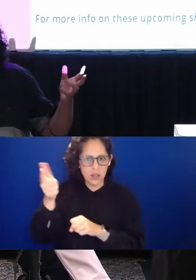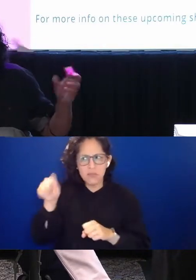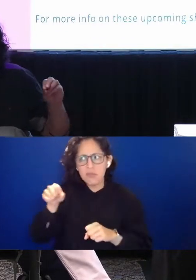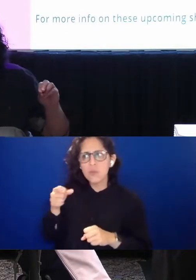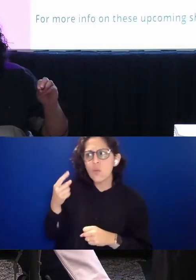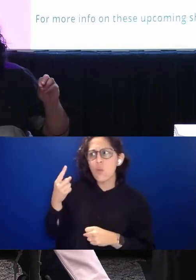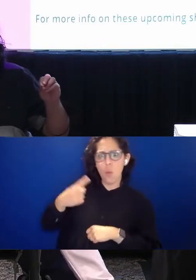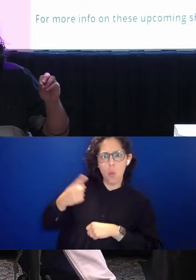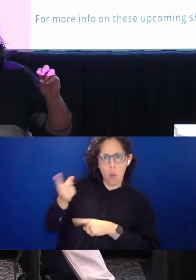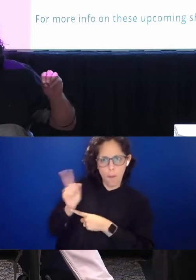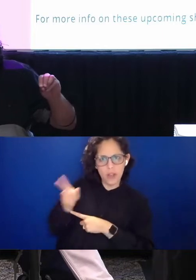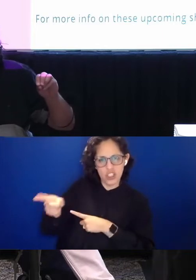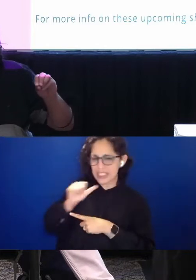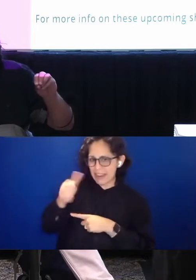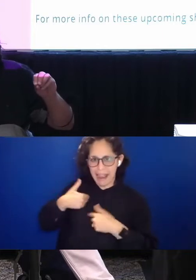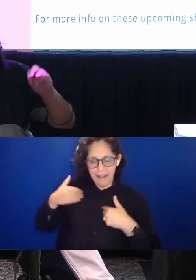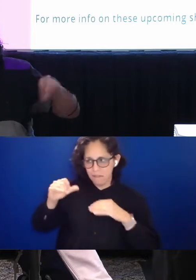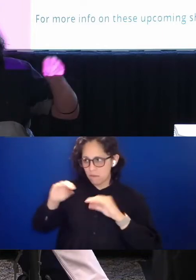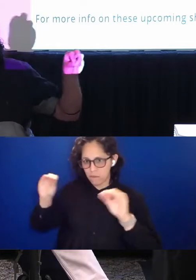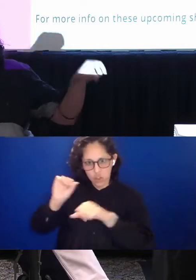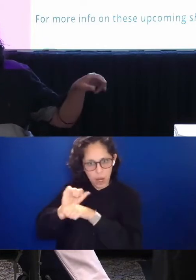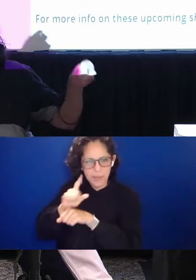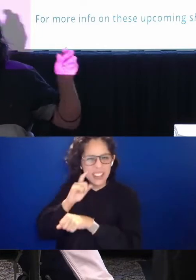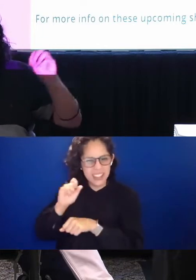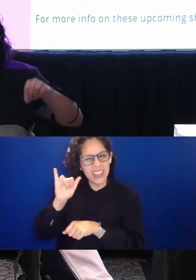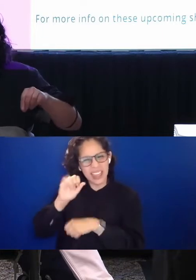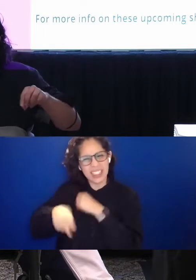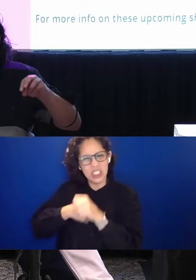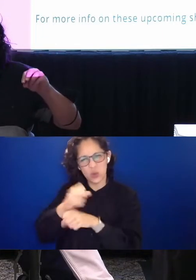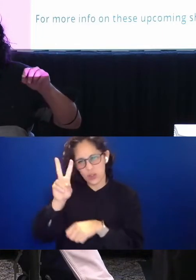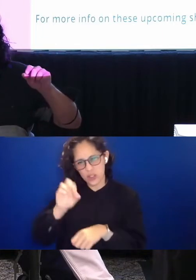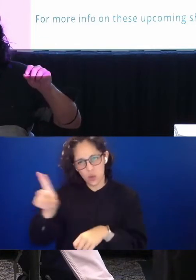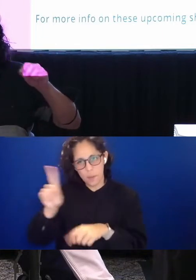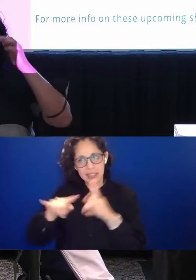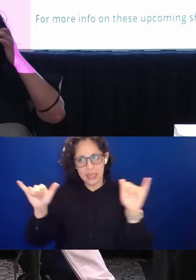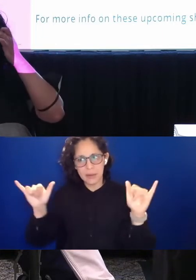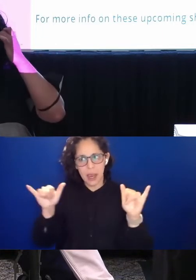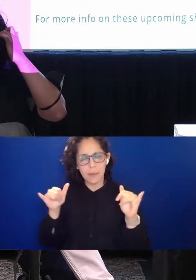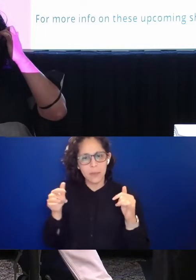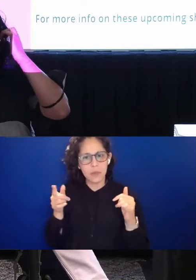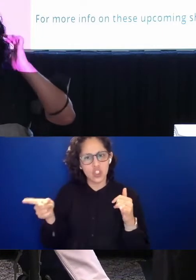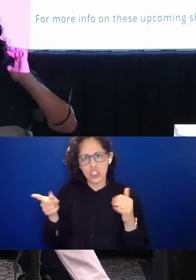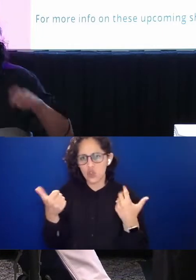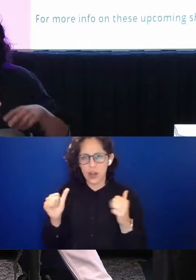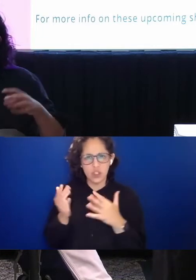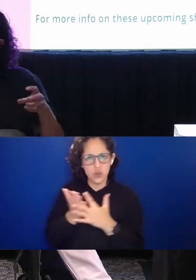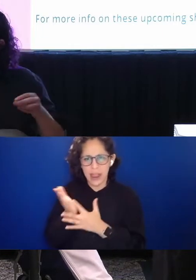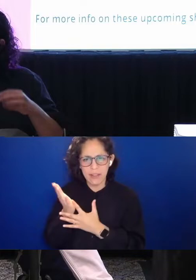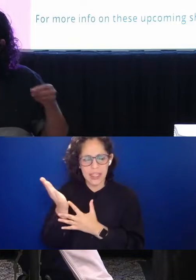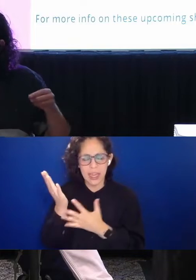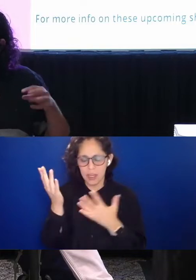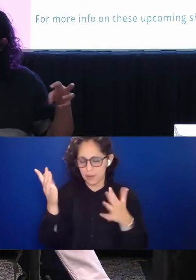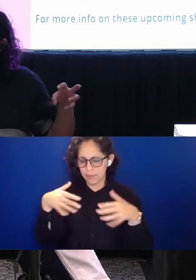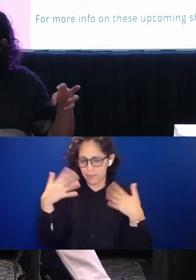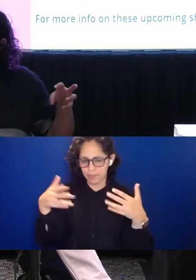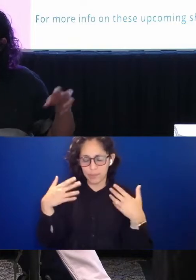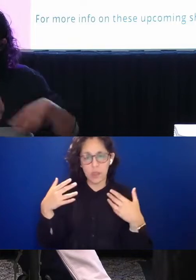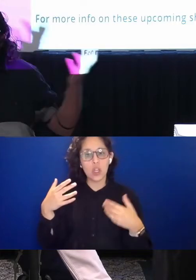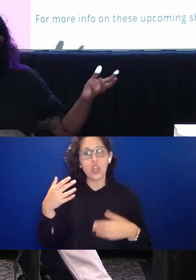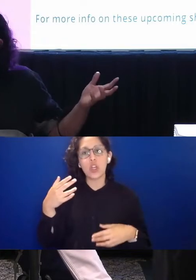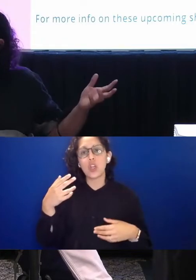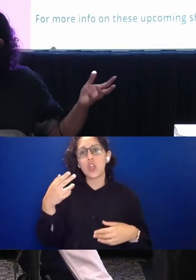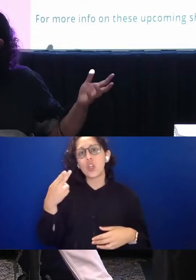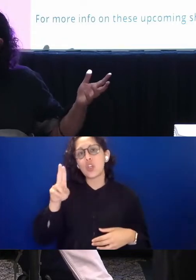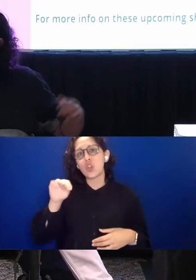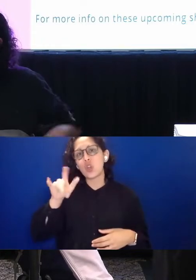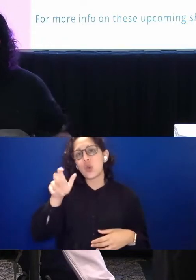was 2001, but 5 years down the line, she like navigated the human services so well in Illinois